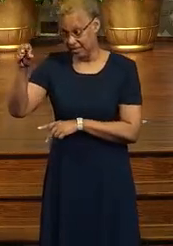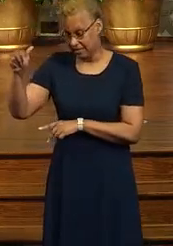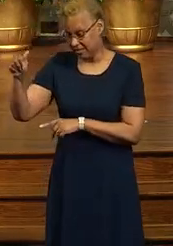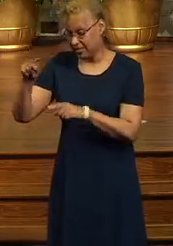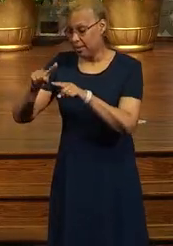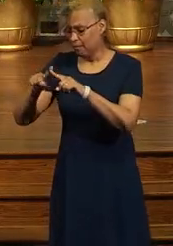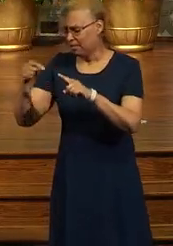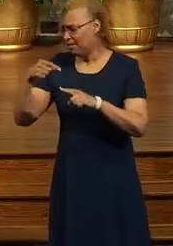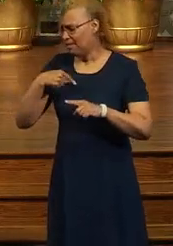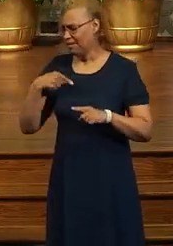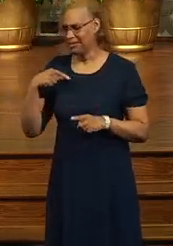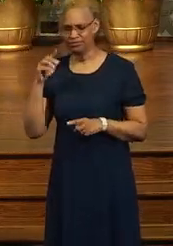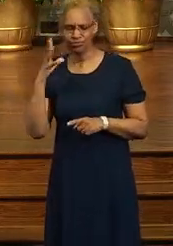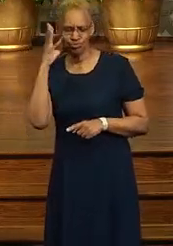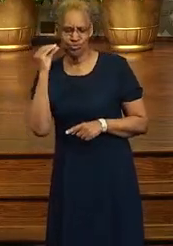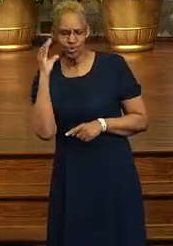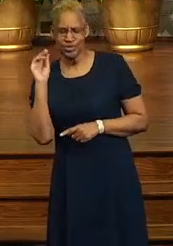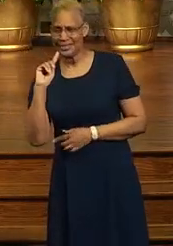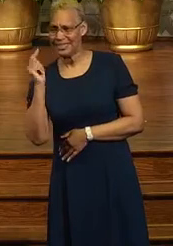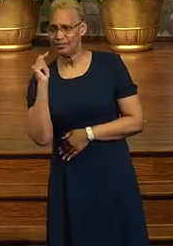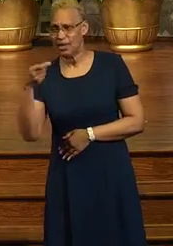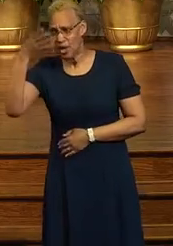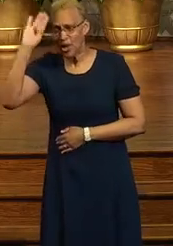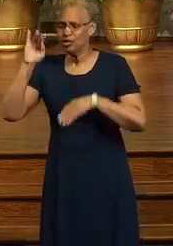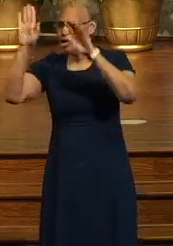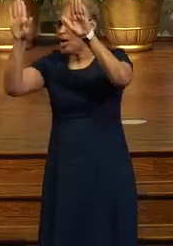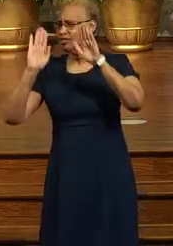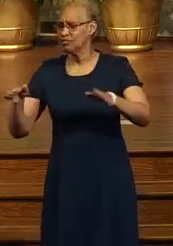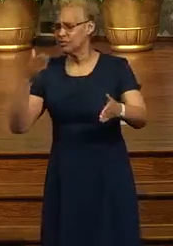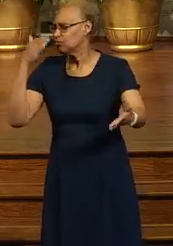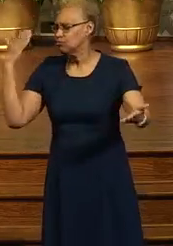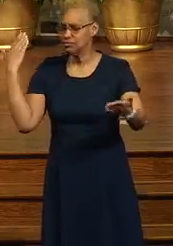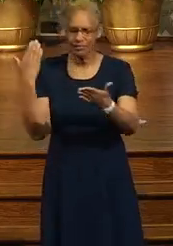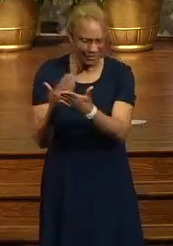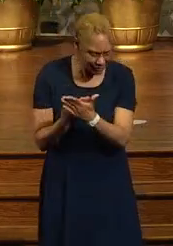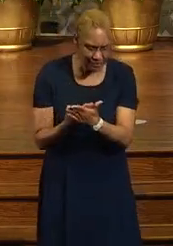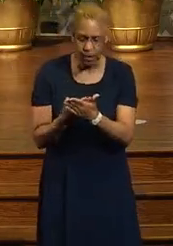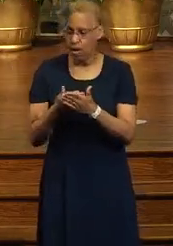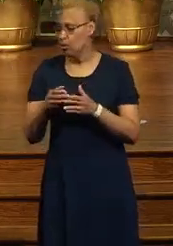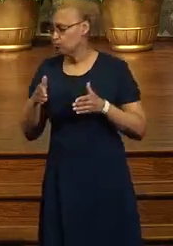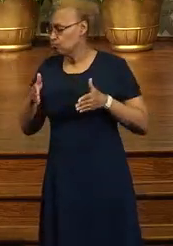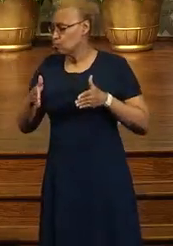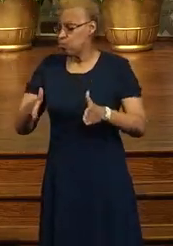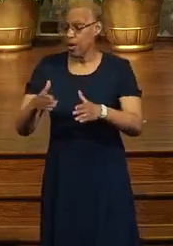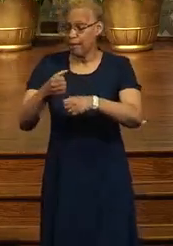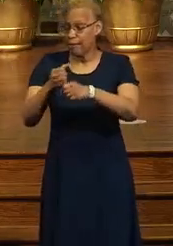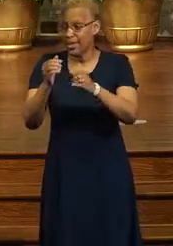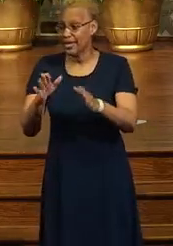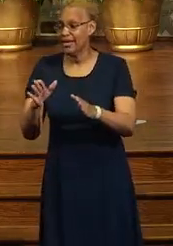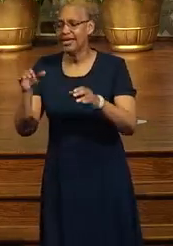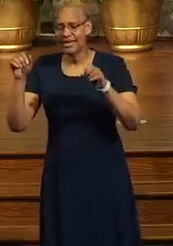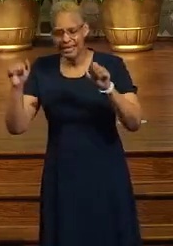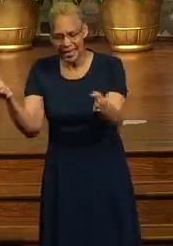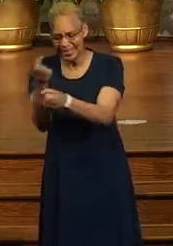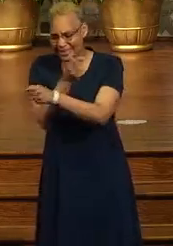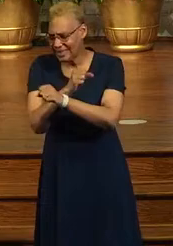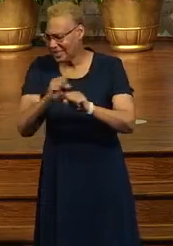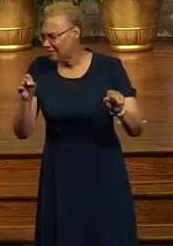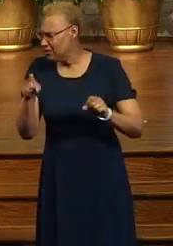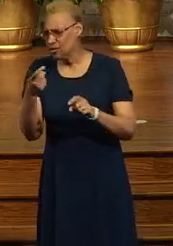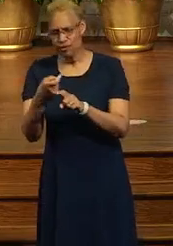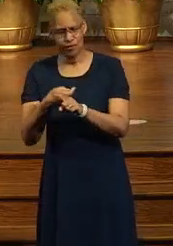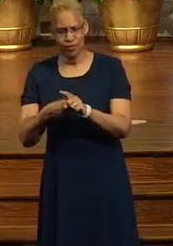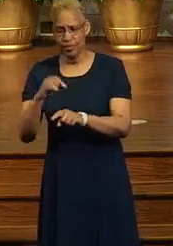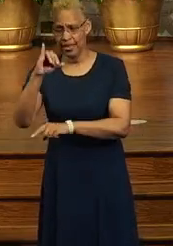is awesome. He is a good God. God is a way maker. God can deliver you from the ICU. Do you have